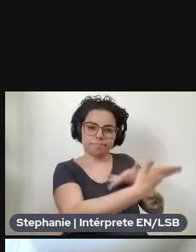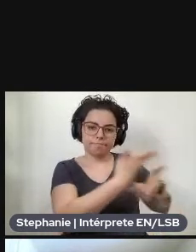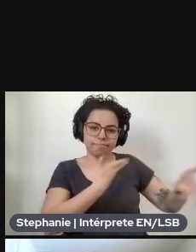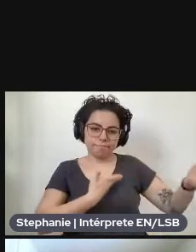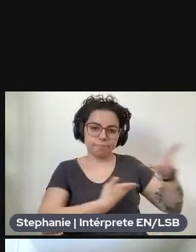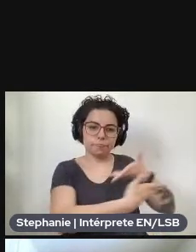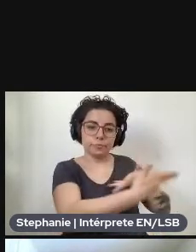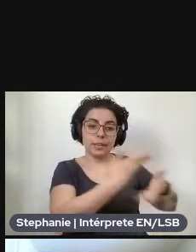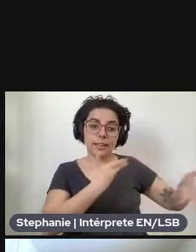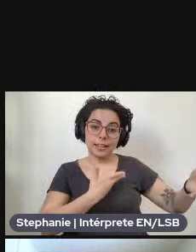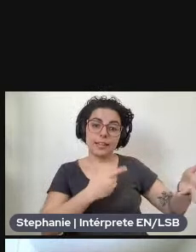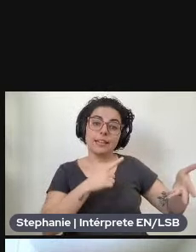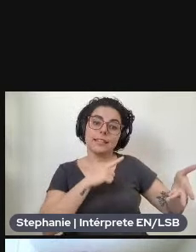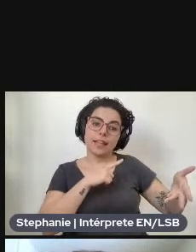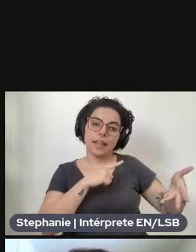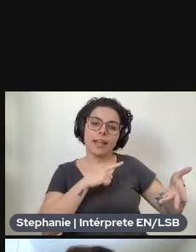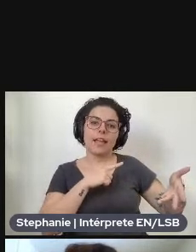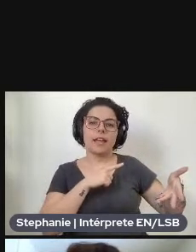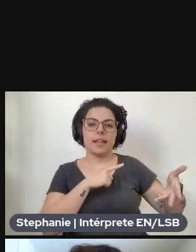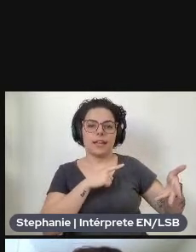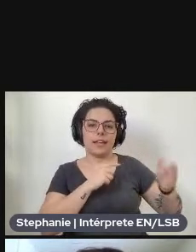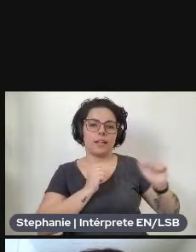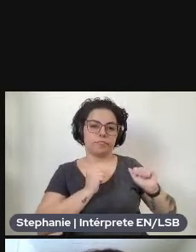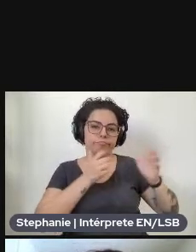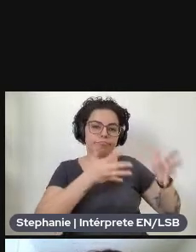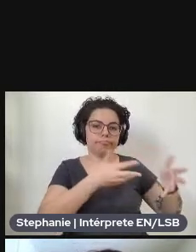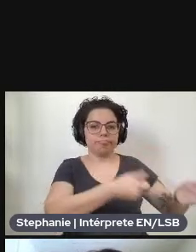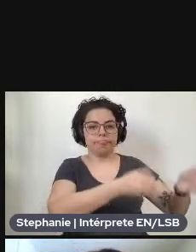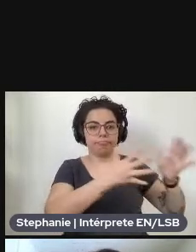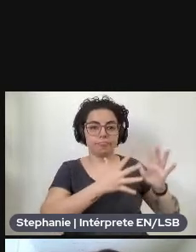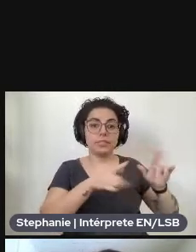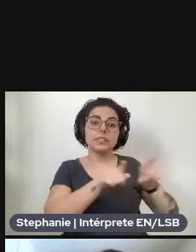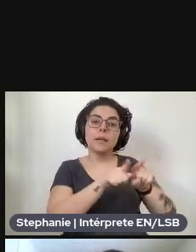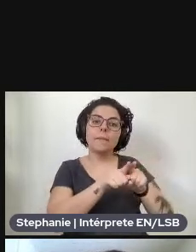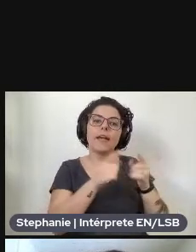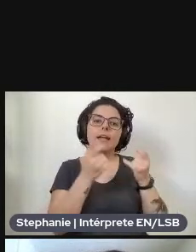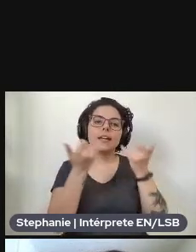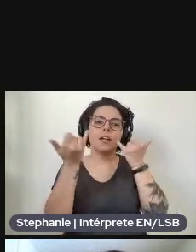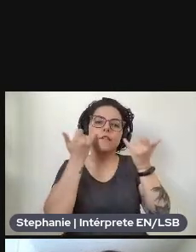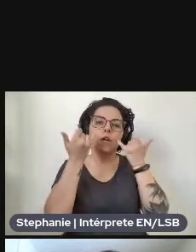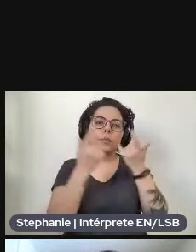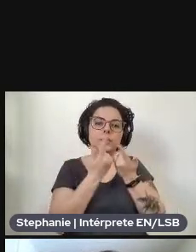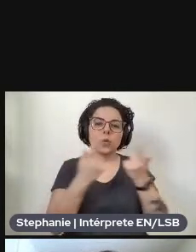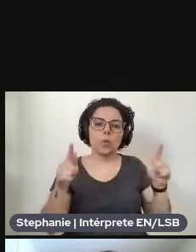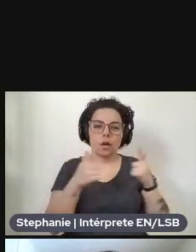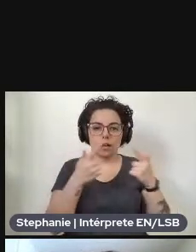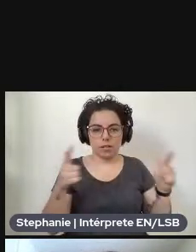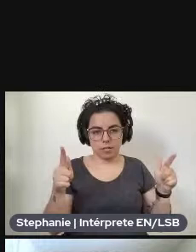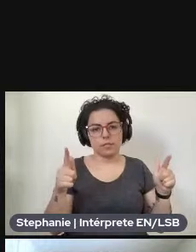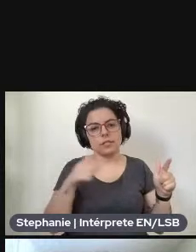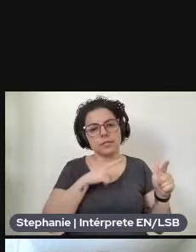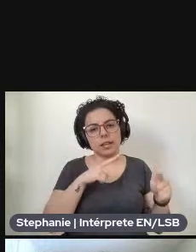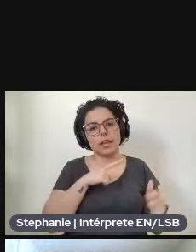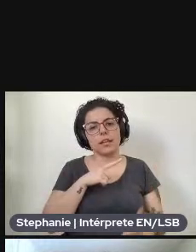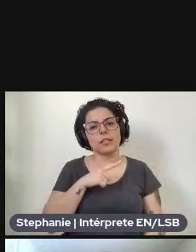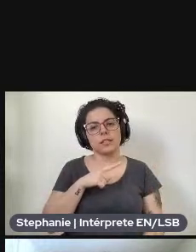but also some grammatical information. You have the subject of